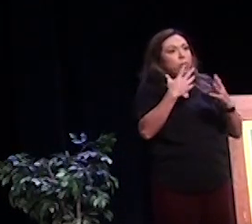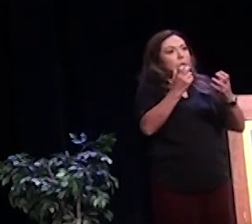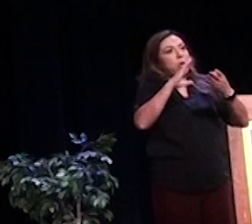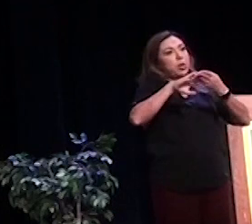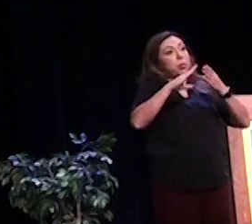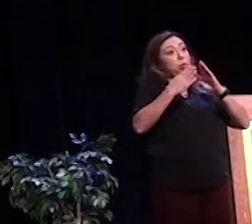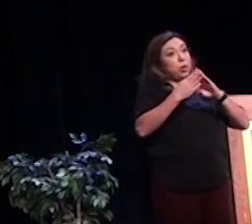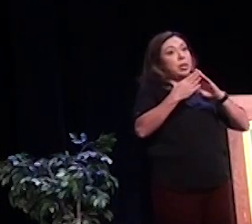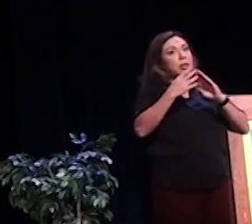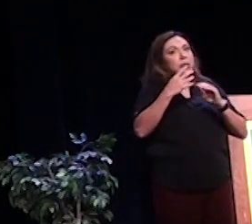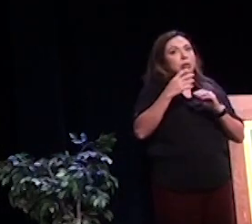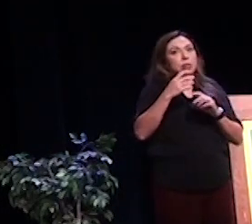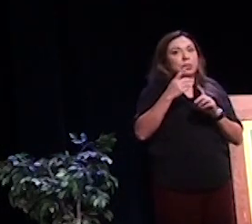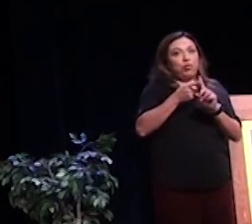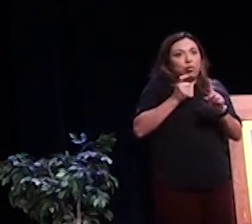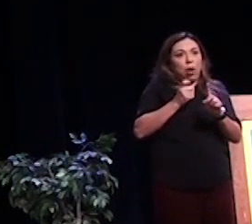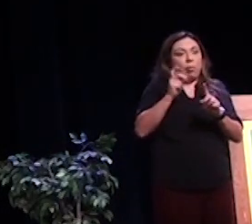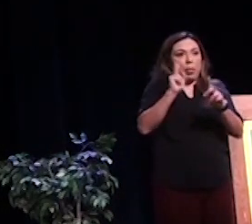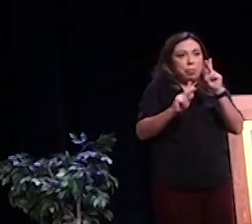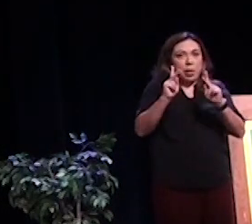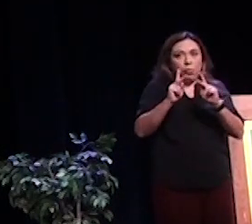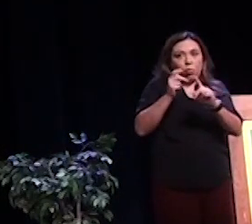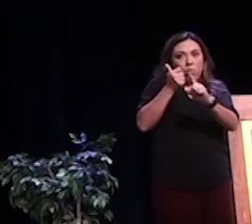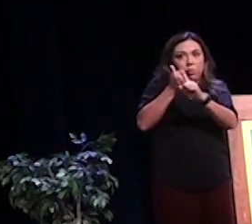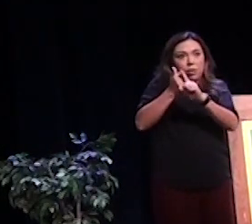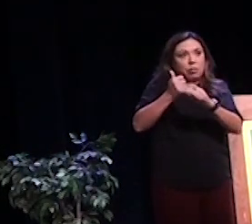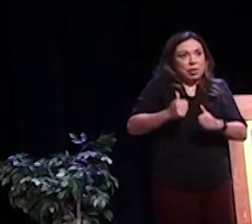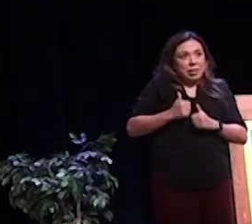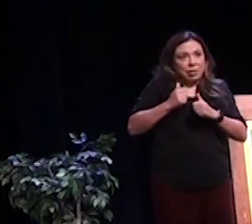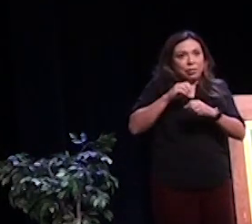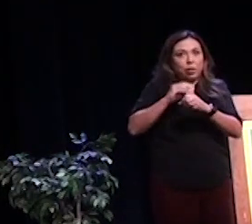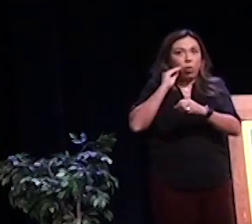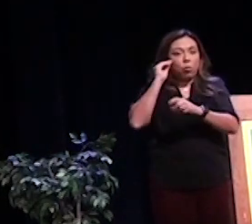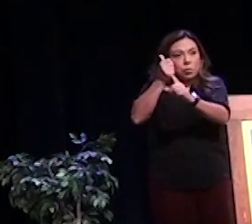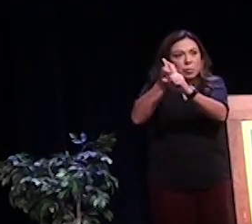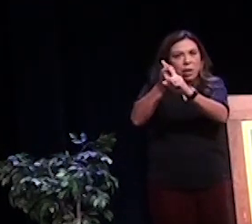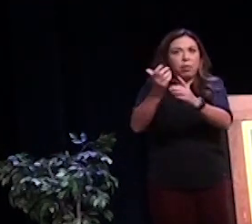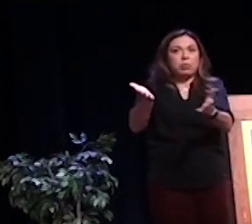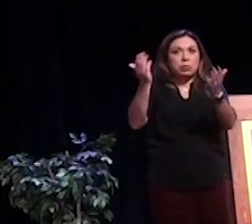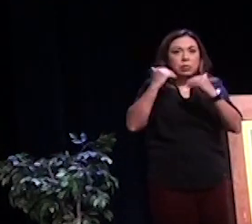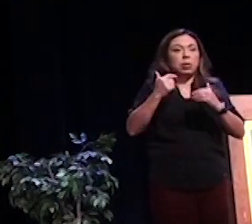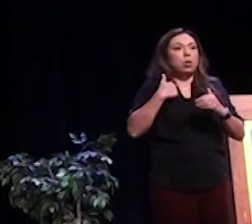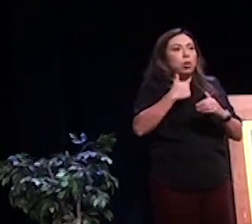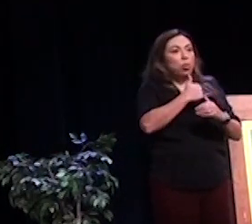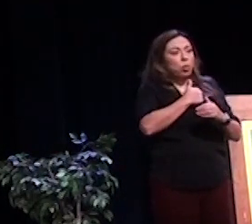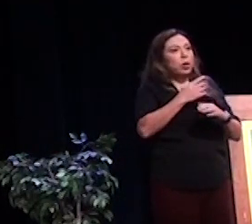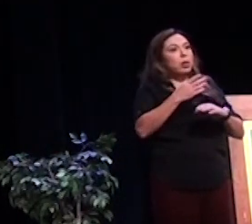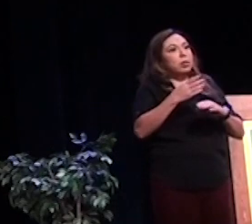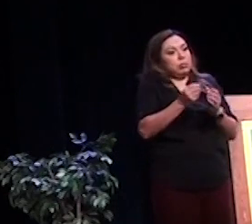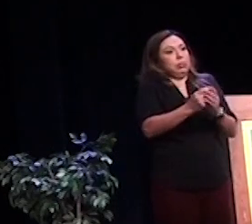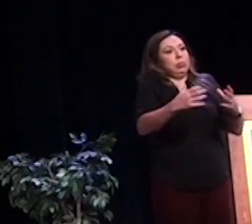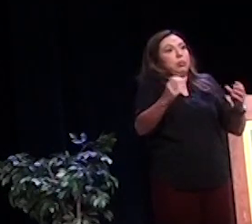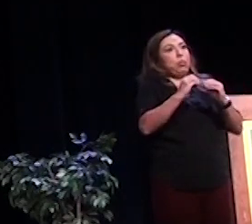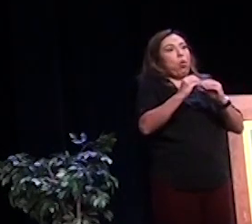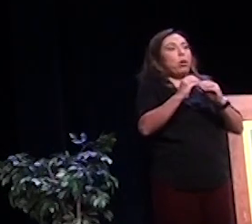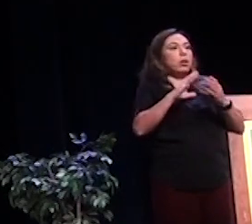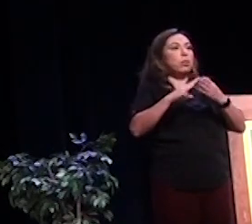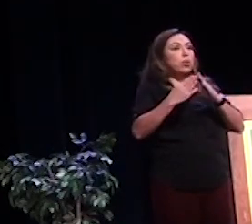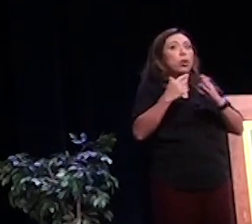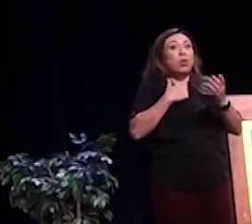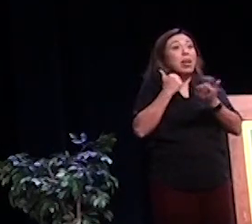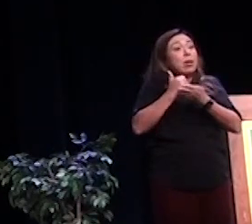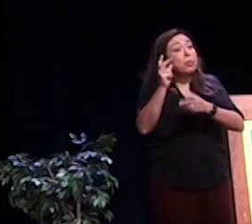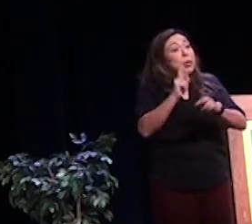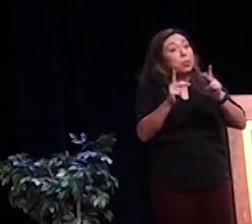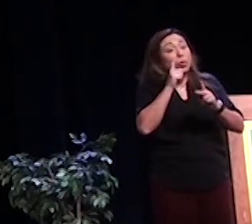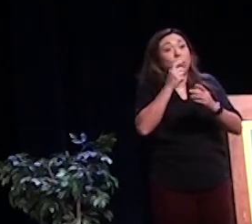the residents themselves, which we're building community for folks that, again, we're serving folks that have been homeless